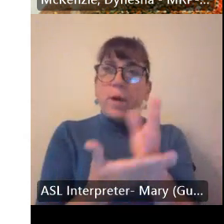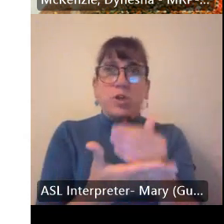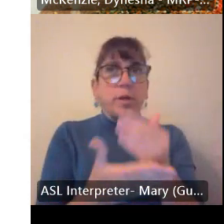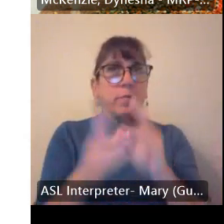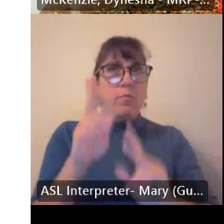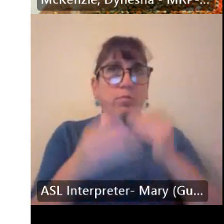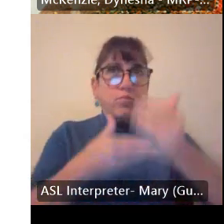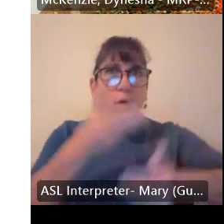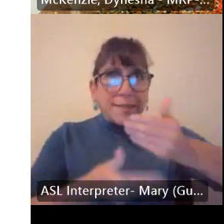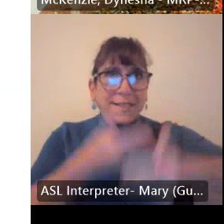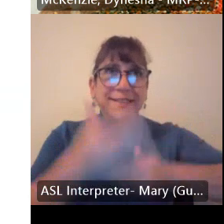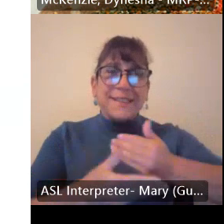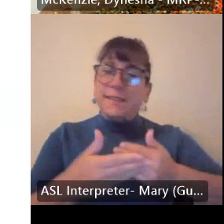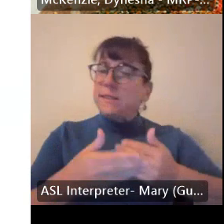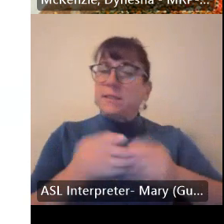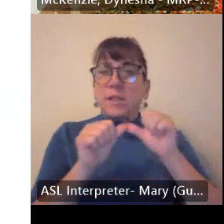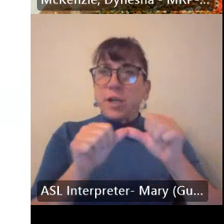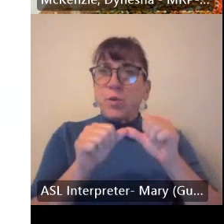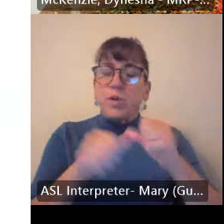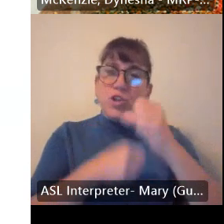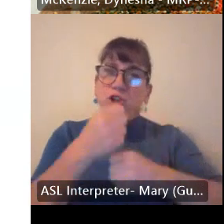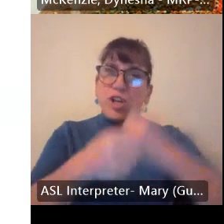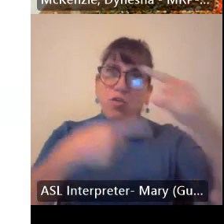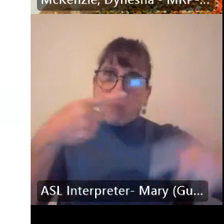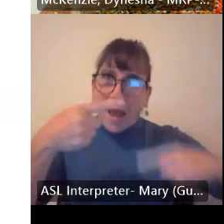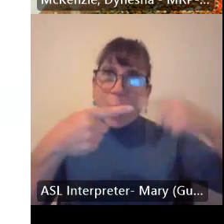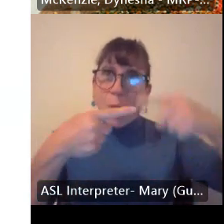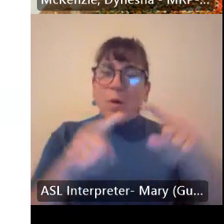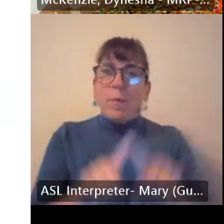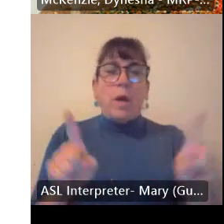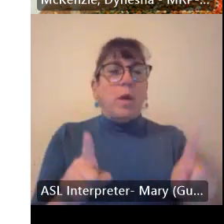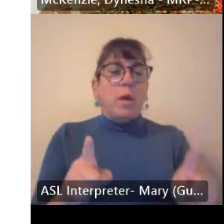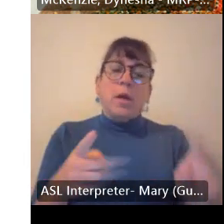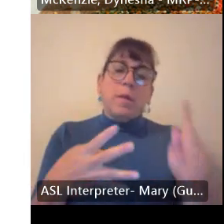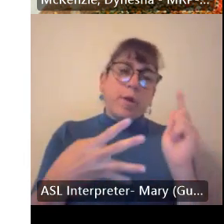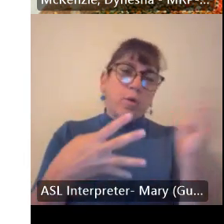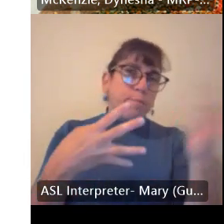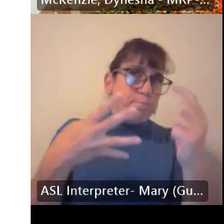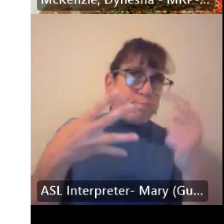obviously year-round, but there are a number of